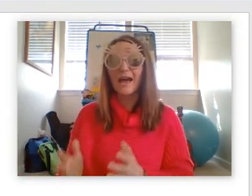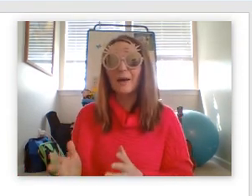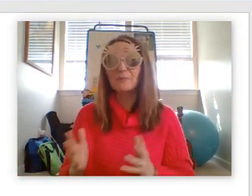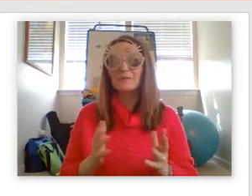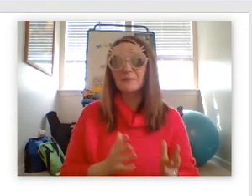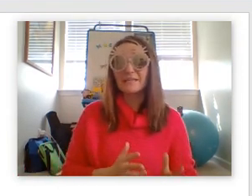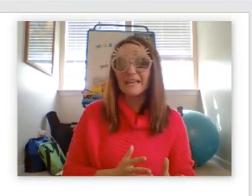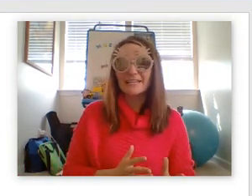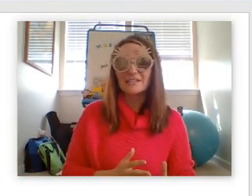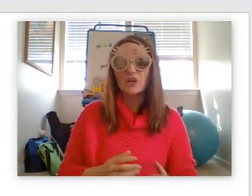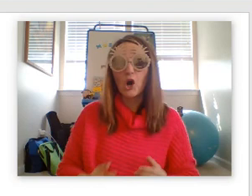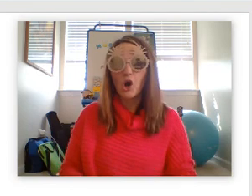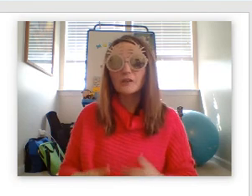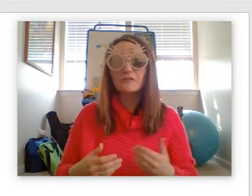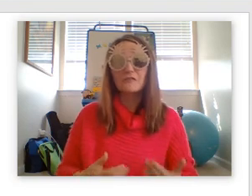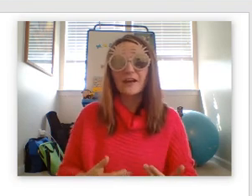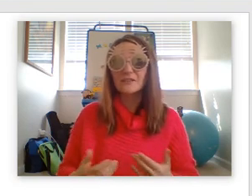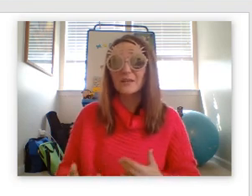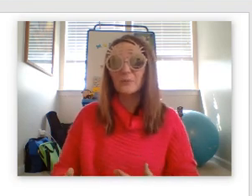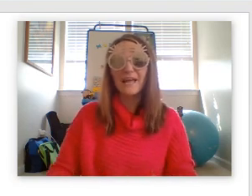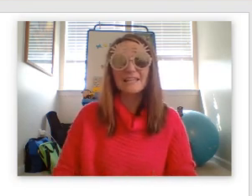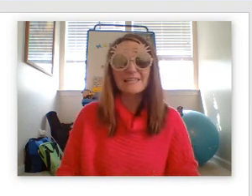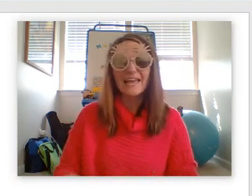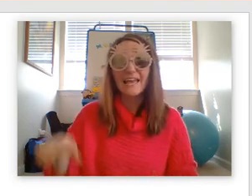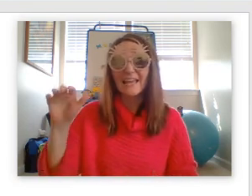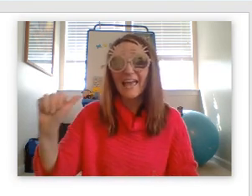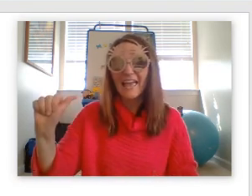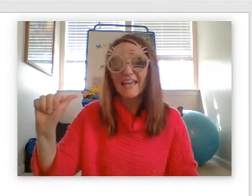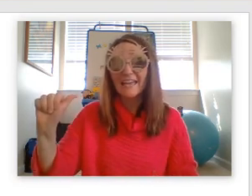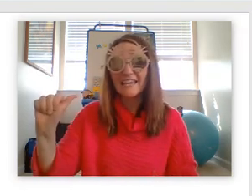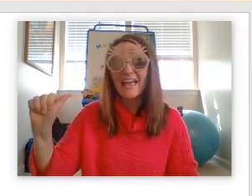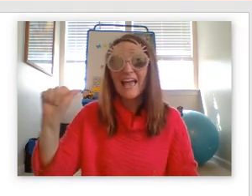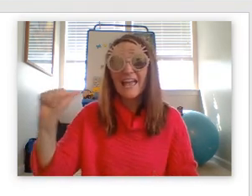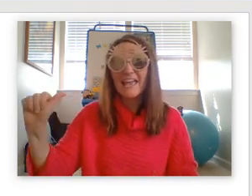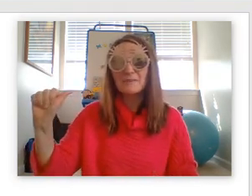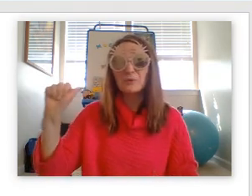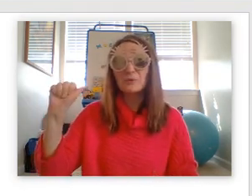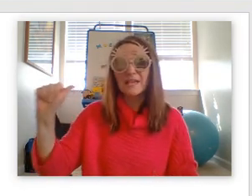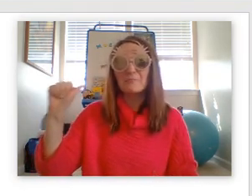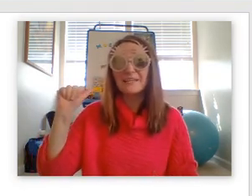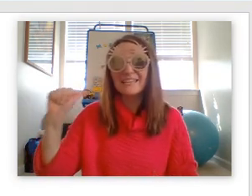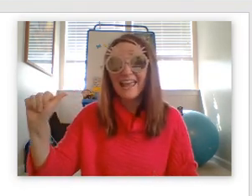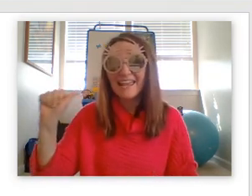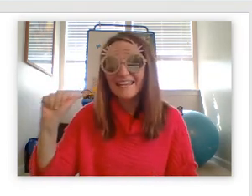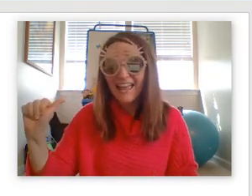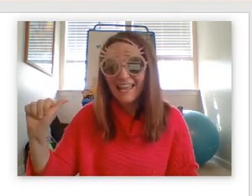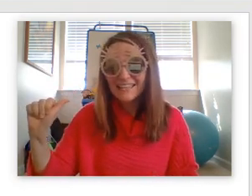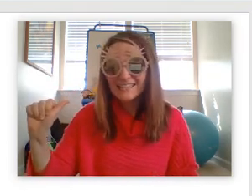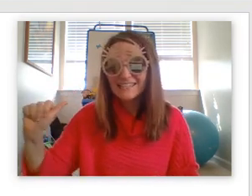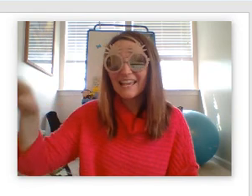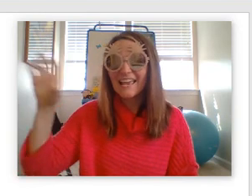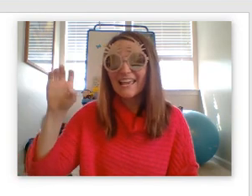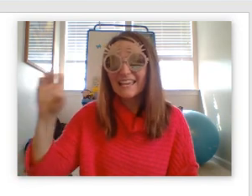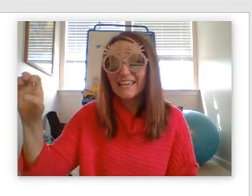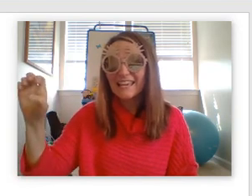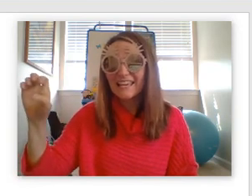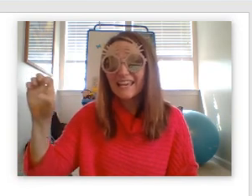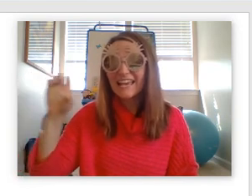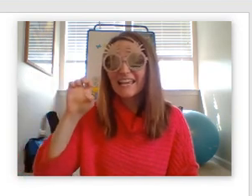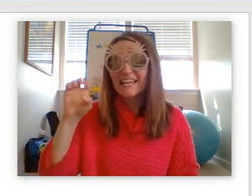for apples and bananas to all of the vowels that we had today. A, apples and bananas.